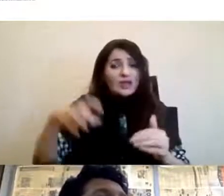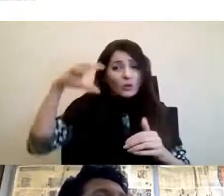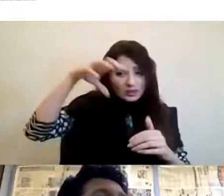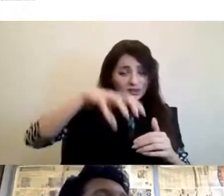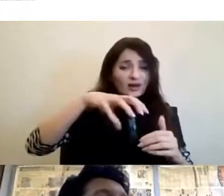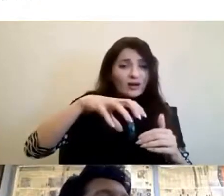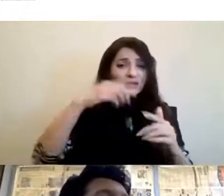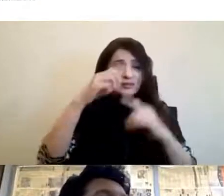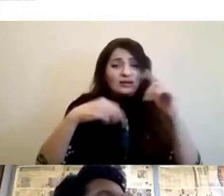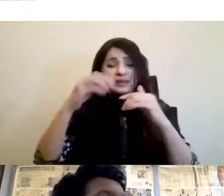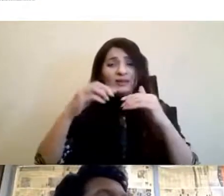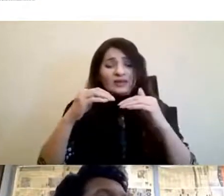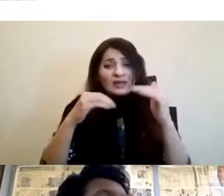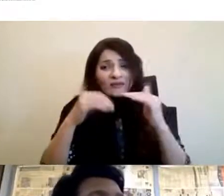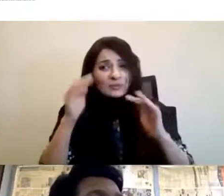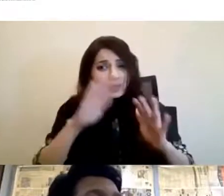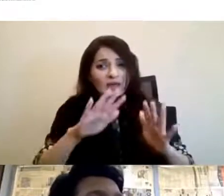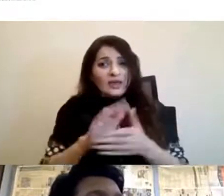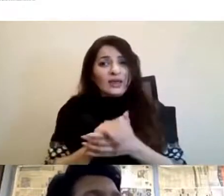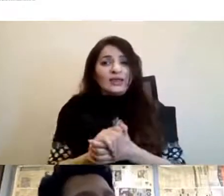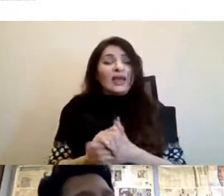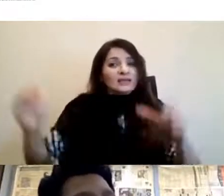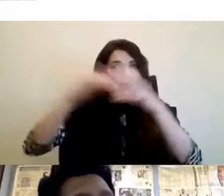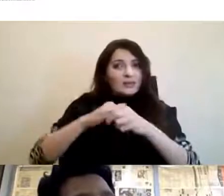means have to be ensured at all levels.